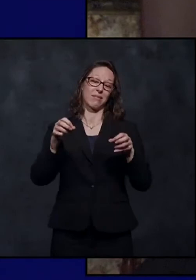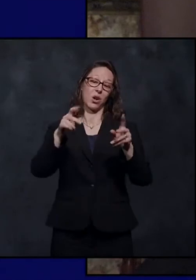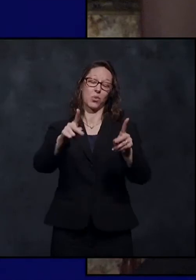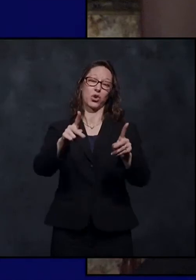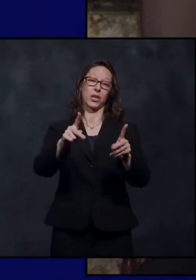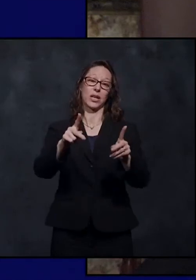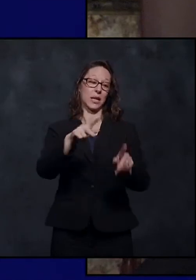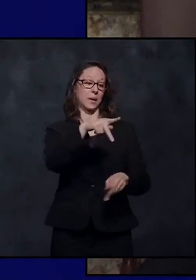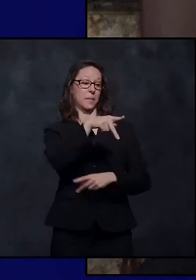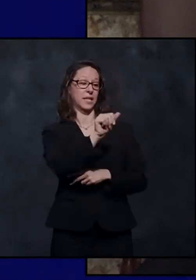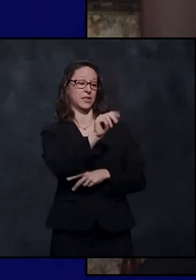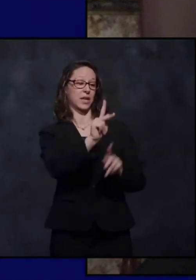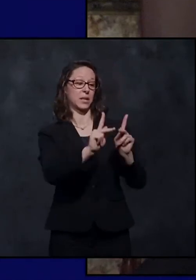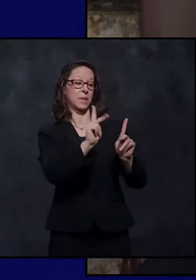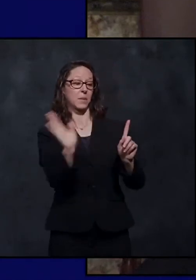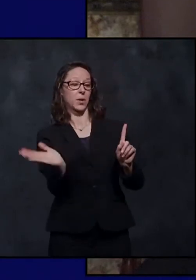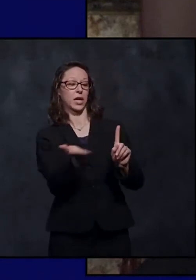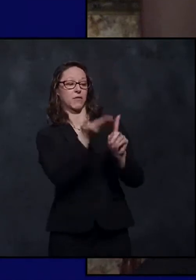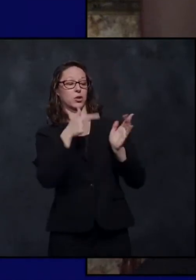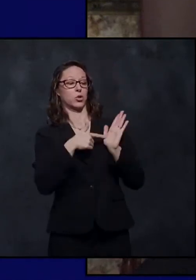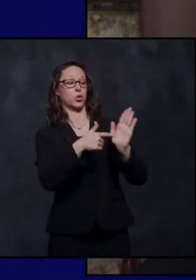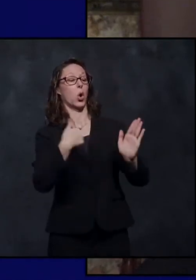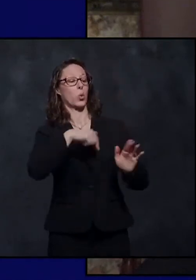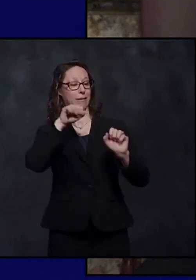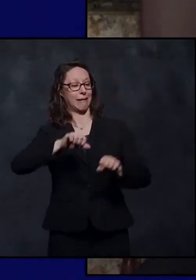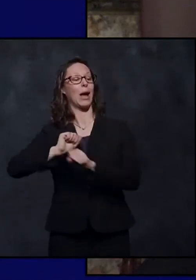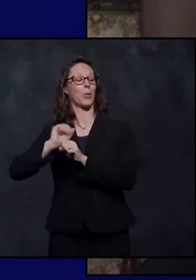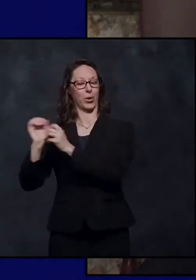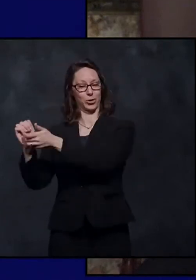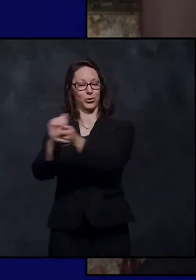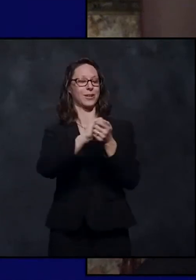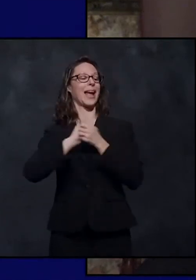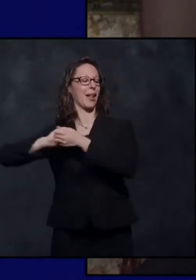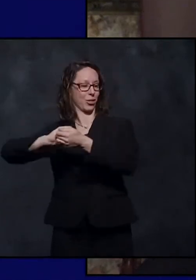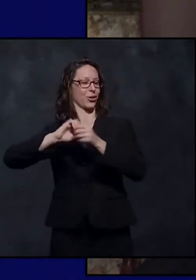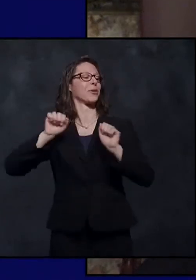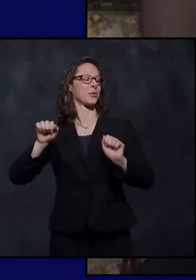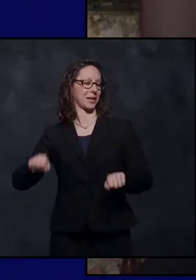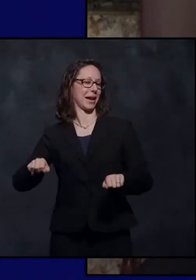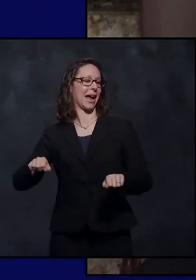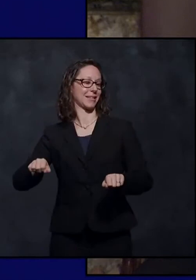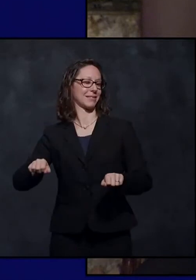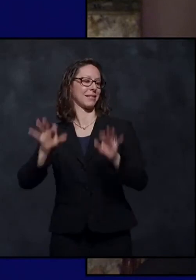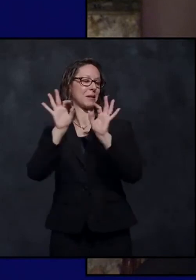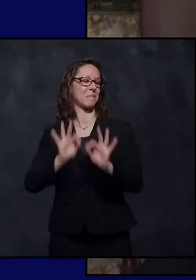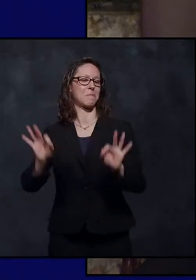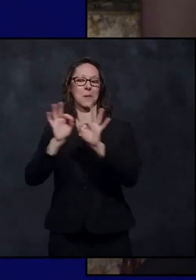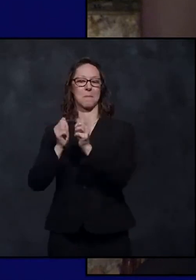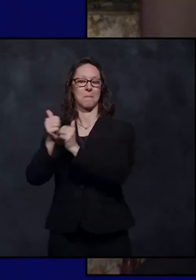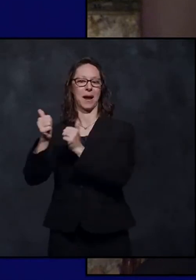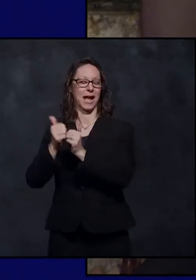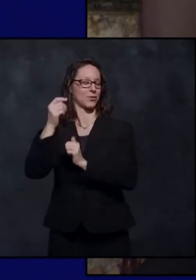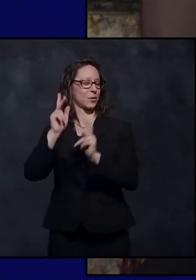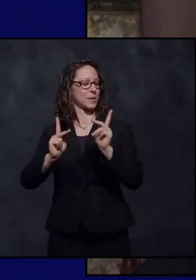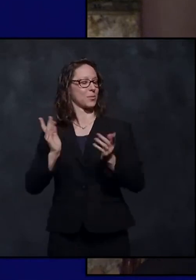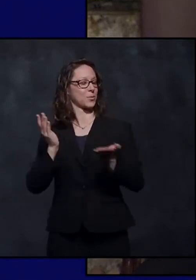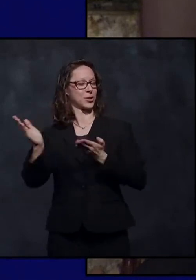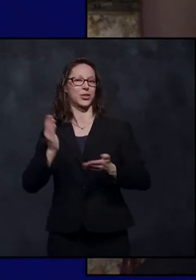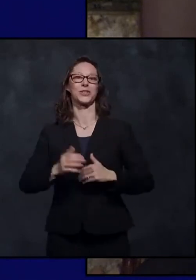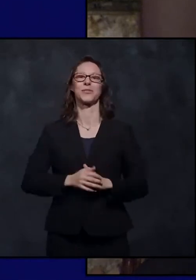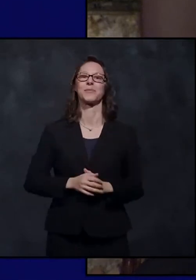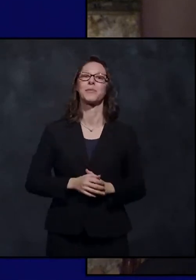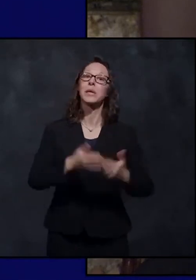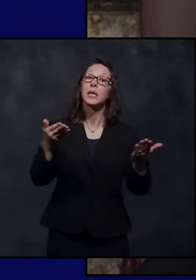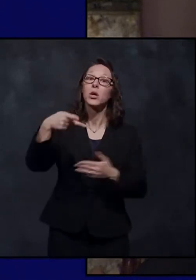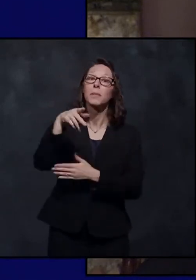Pennsylvanians that we can work together to do some truly important things for the people we were sent here to serve. We have a chance here in Pennsylvania to